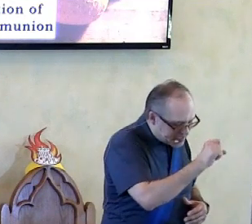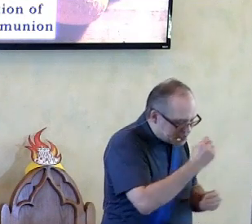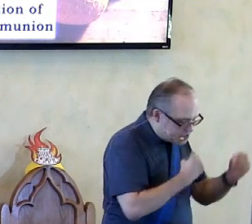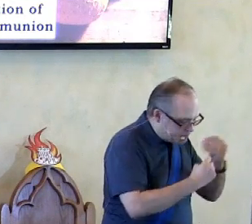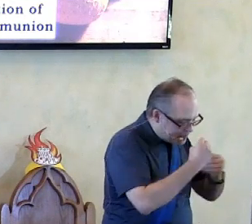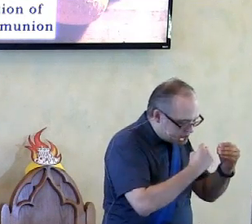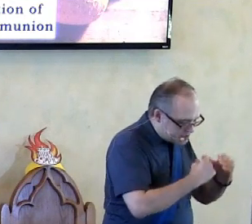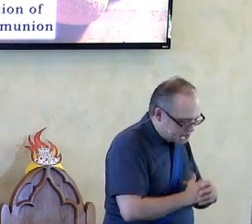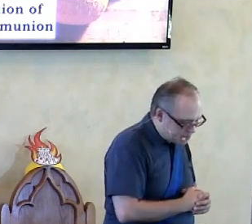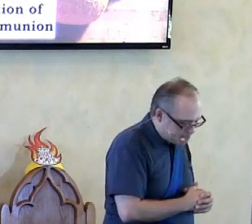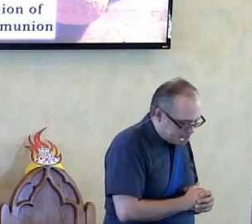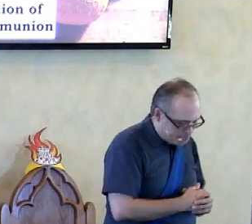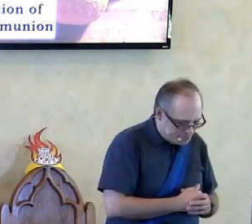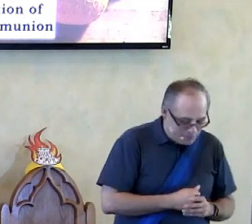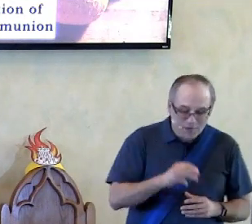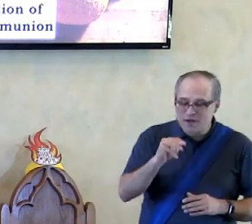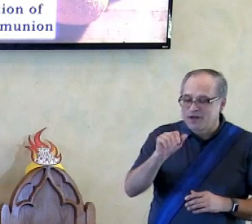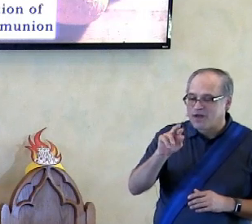Zacchaeus' feast,